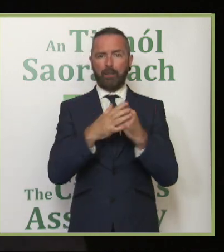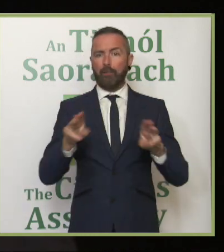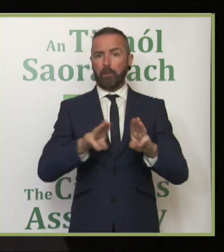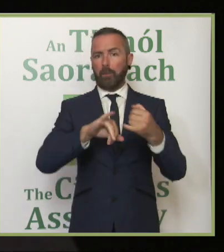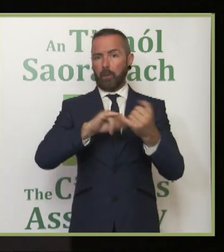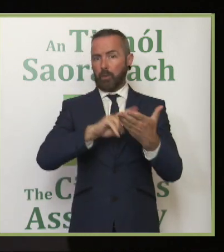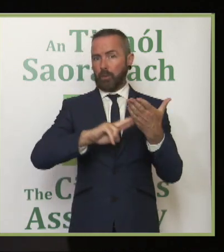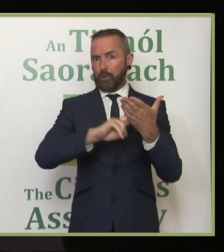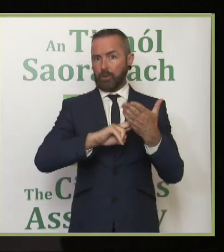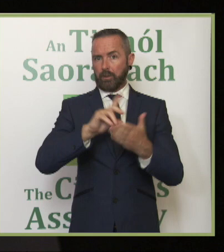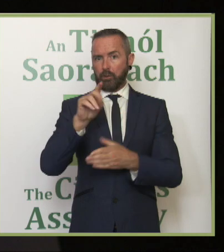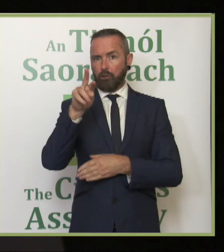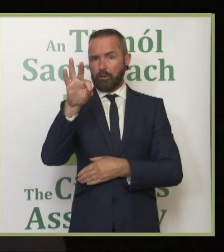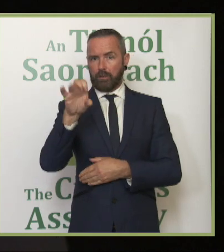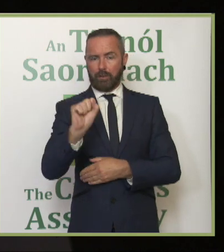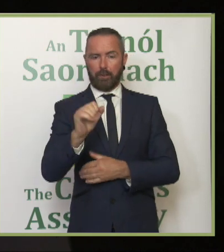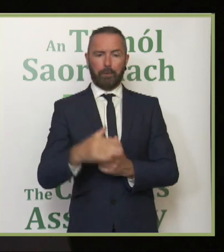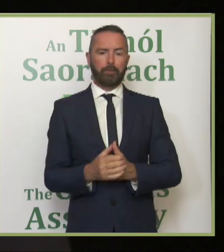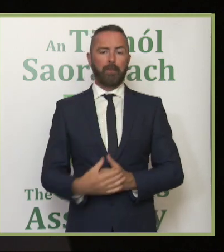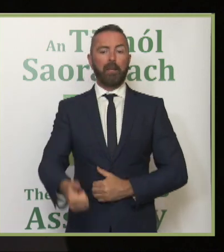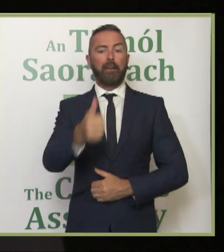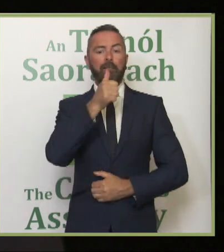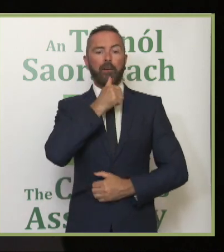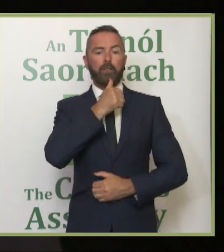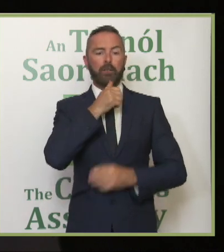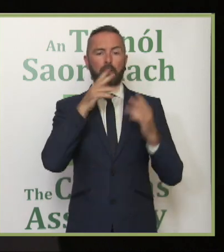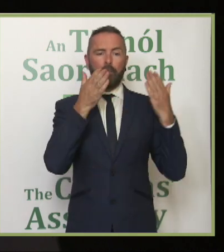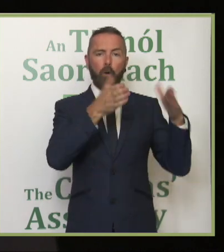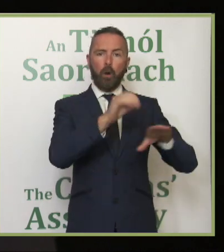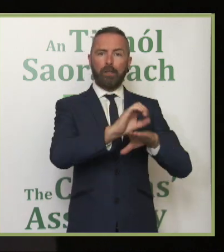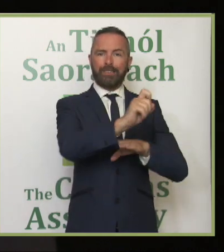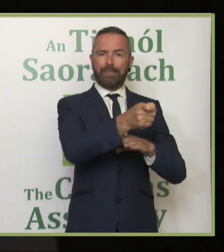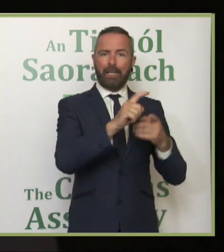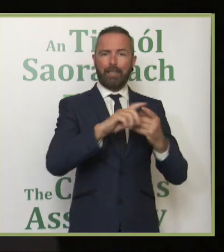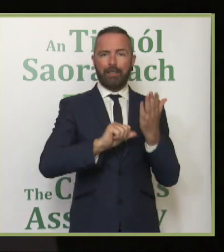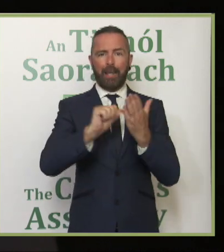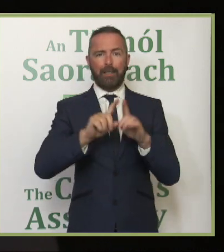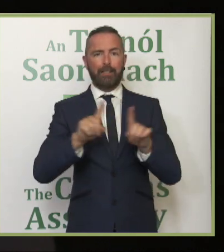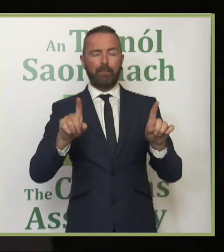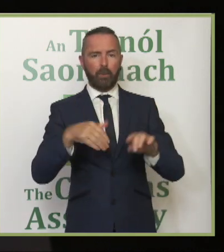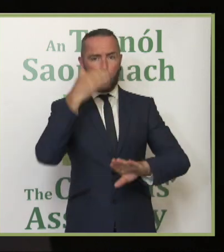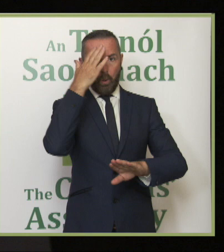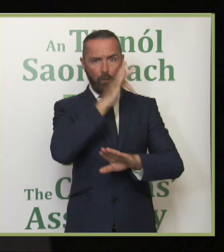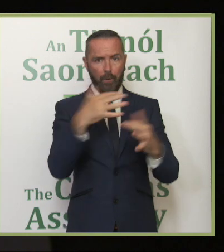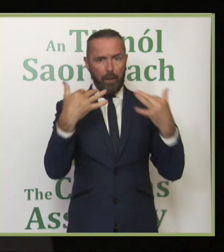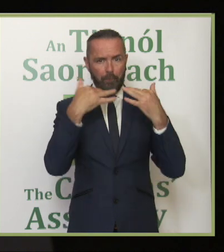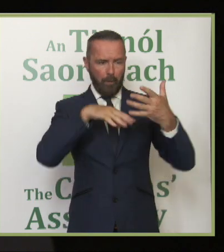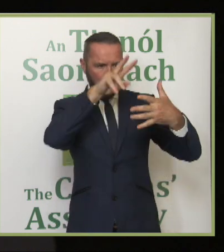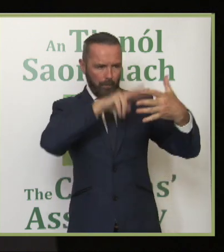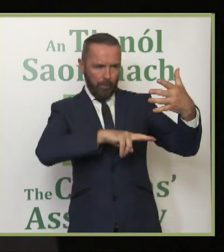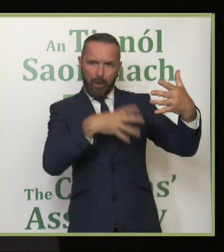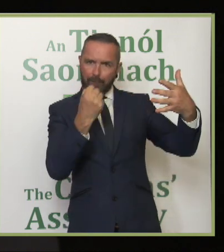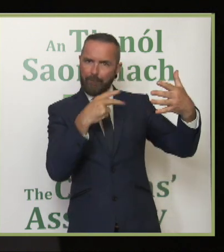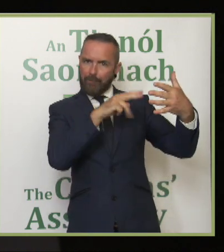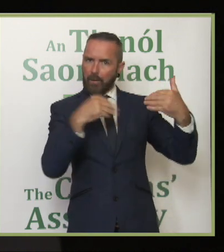drugs. So first up, I'm going to look at sex and age differences, and we know from the data that we have that males